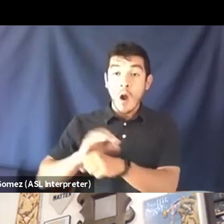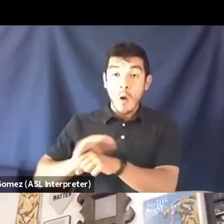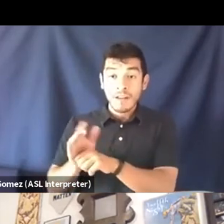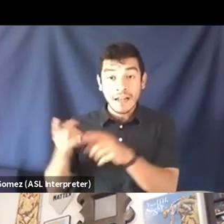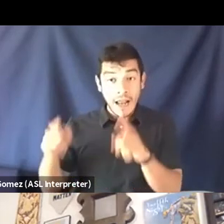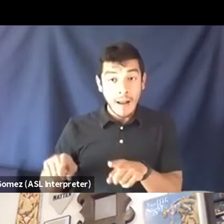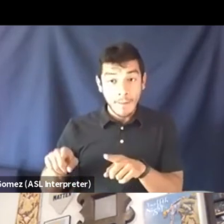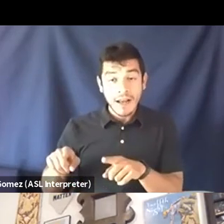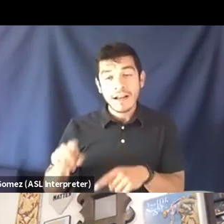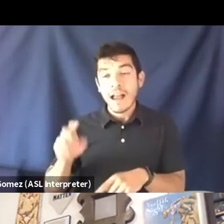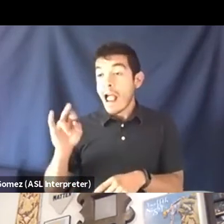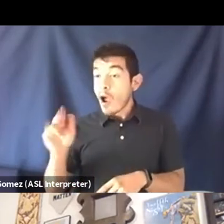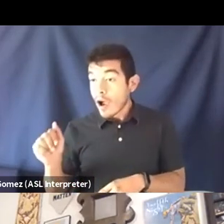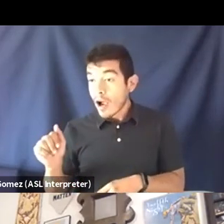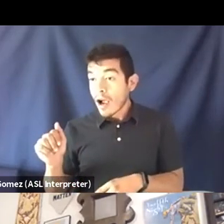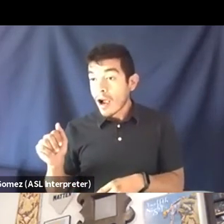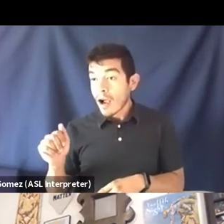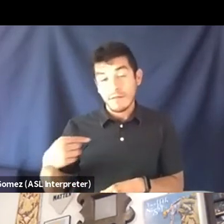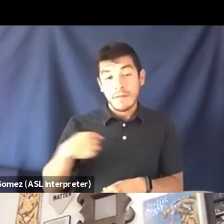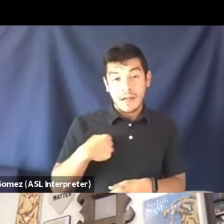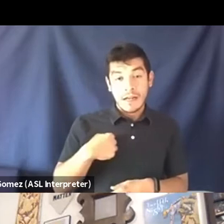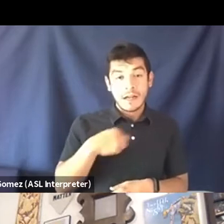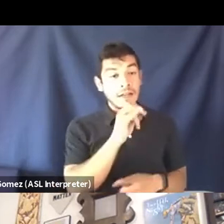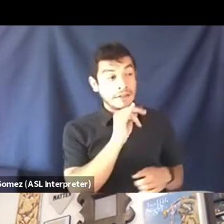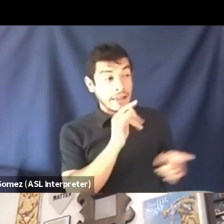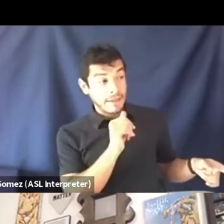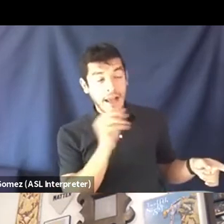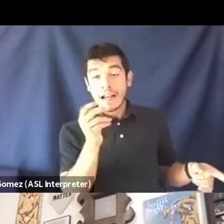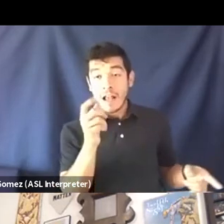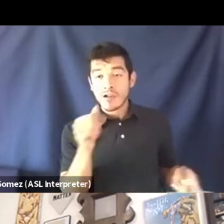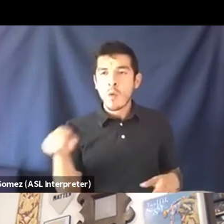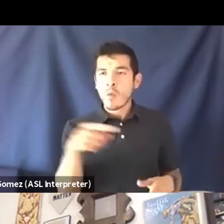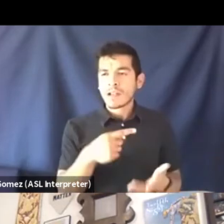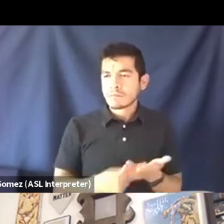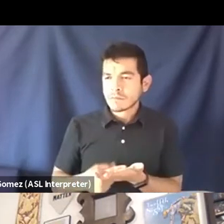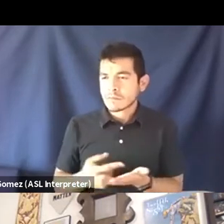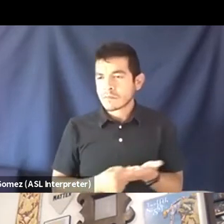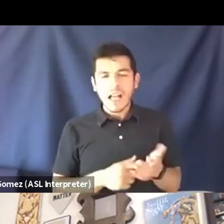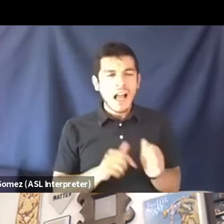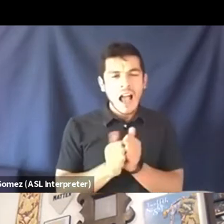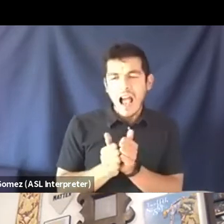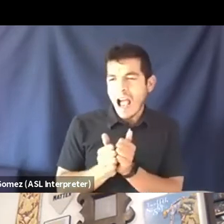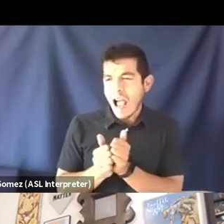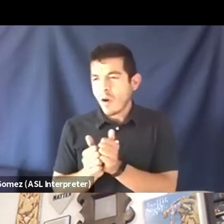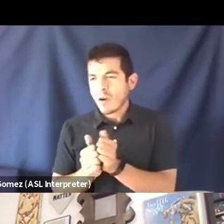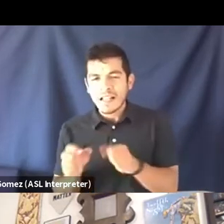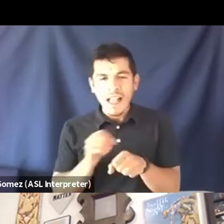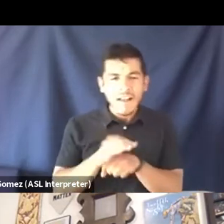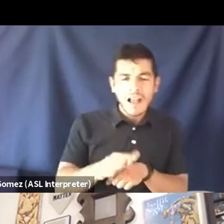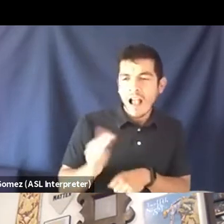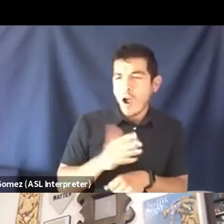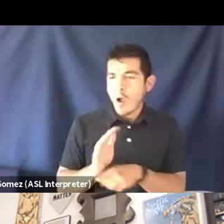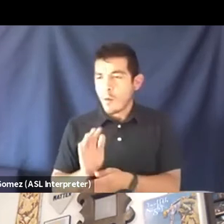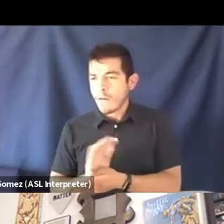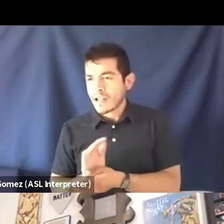Erika, I, Cynthia, and Angela, we were talked about, like, oh my goodness, like, how is this, like, is the message